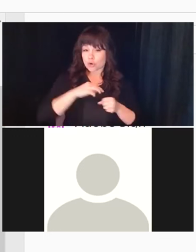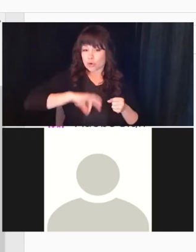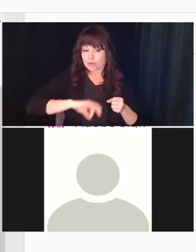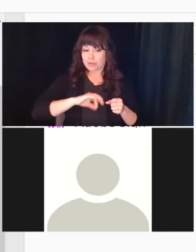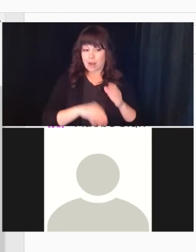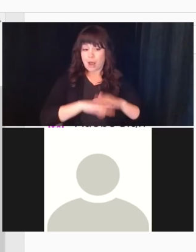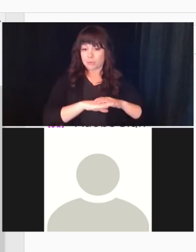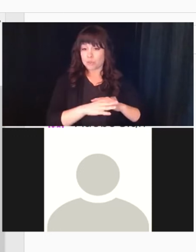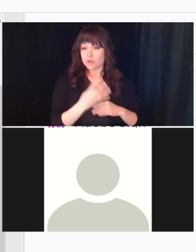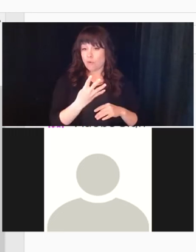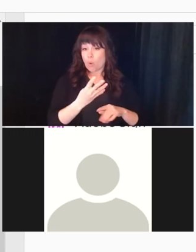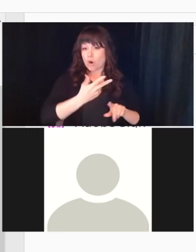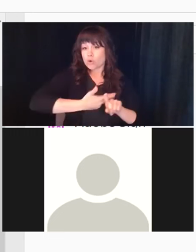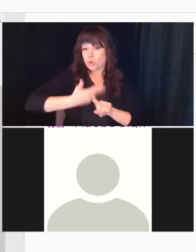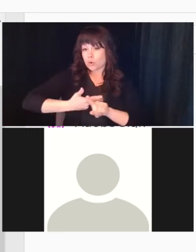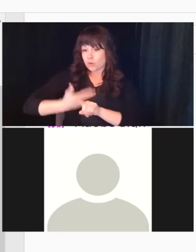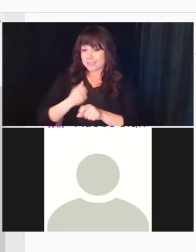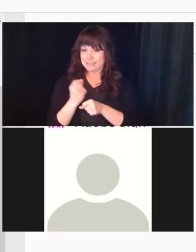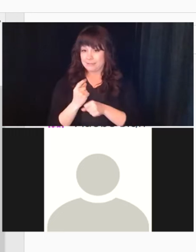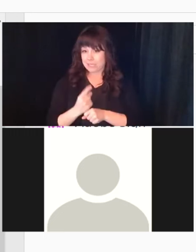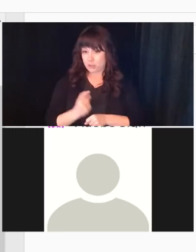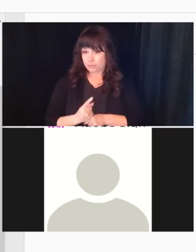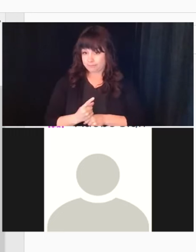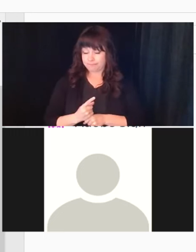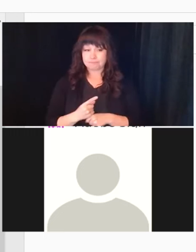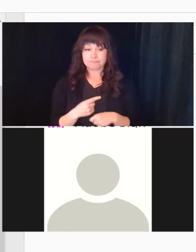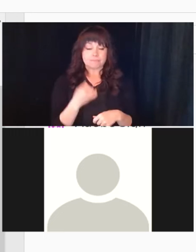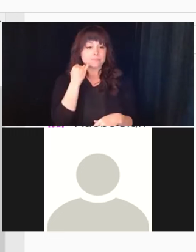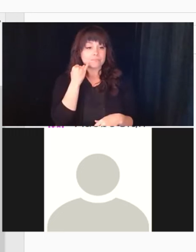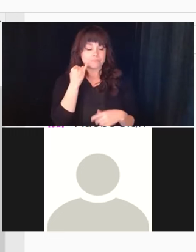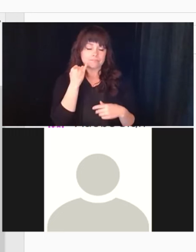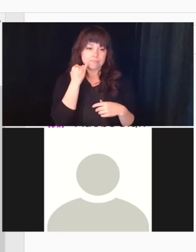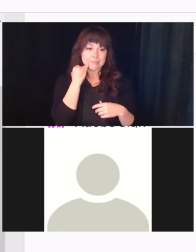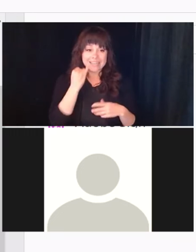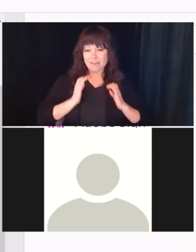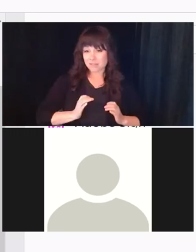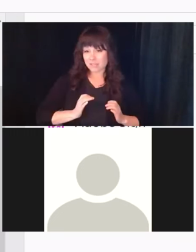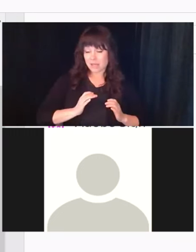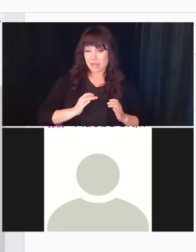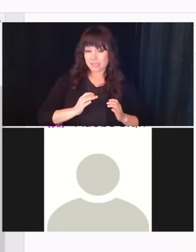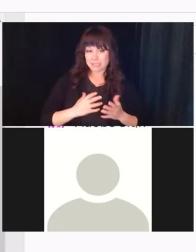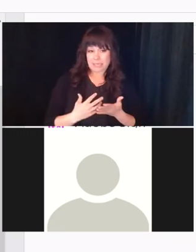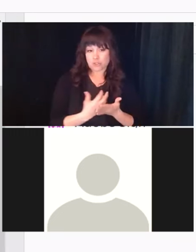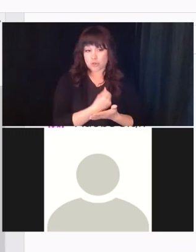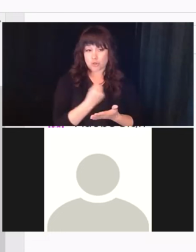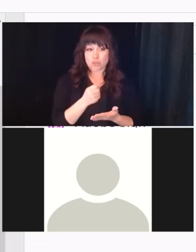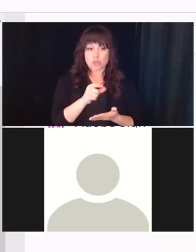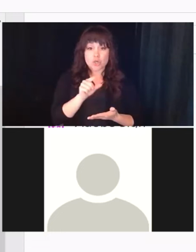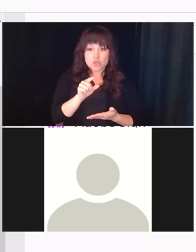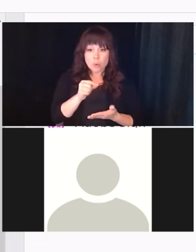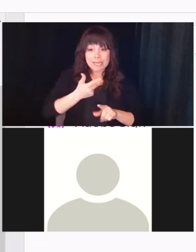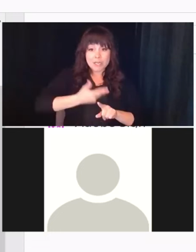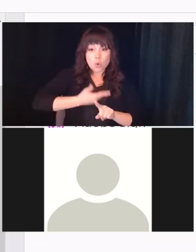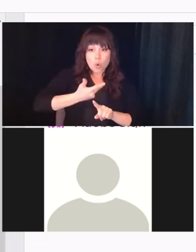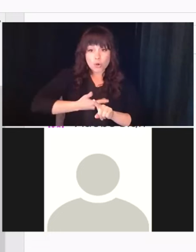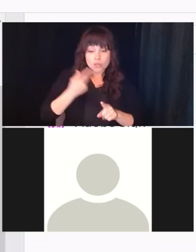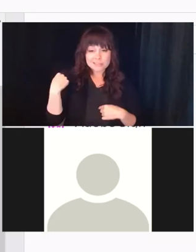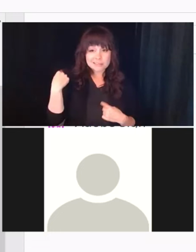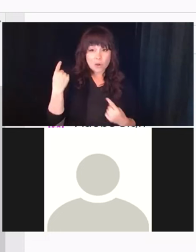as a general rule, if a client has earned 20 quarters of coverage over the last 10 years that they